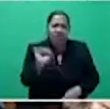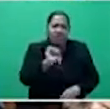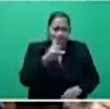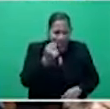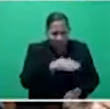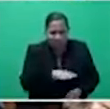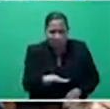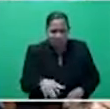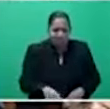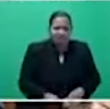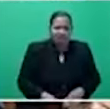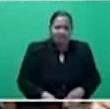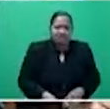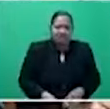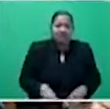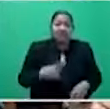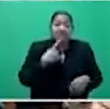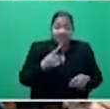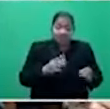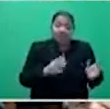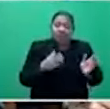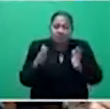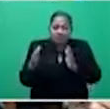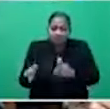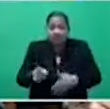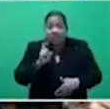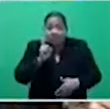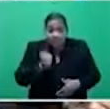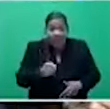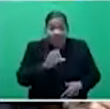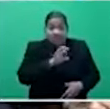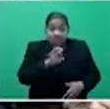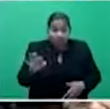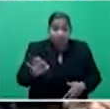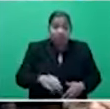another area. If they don't comply, they have to comply. We'll move it for you.